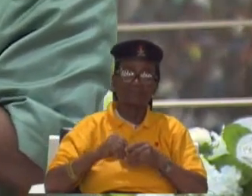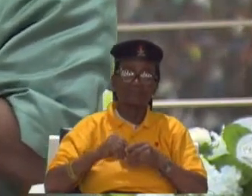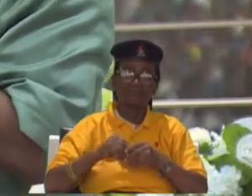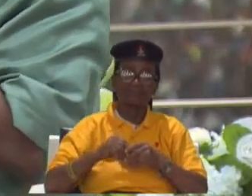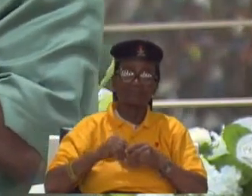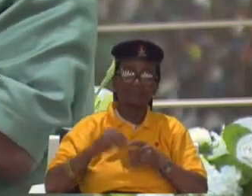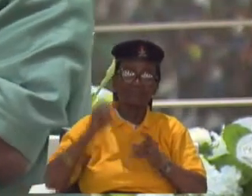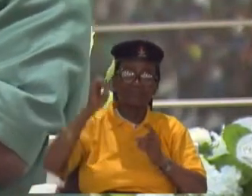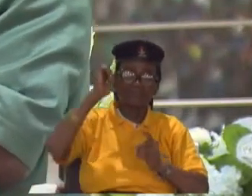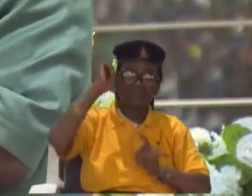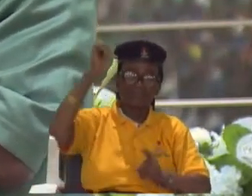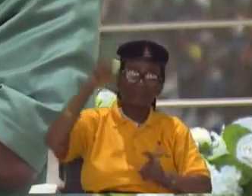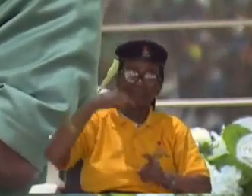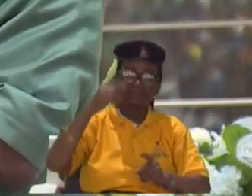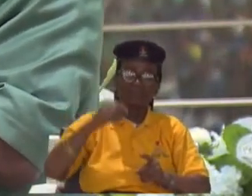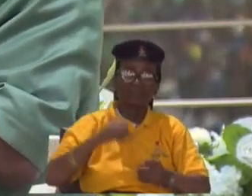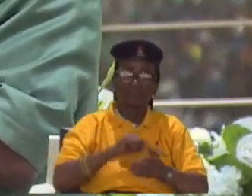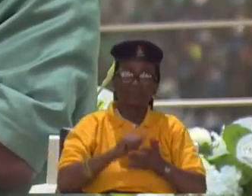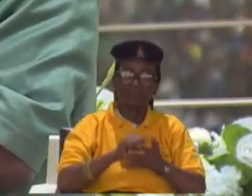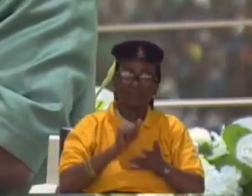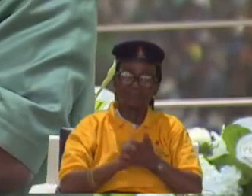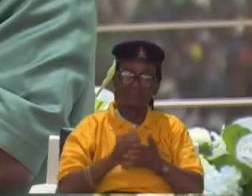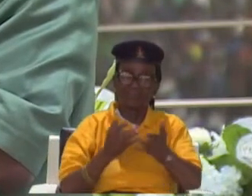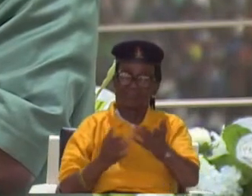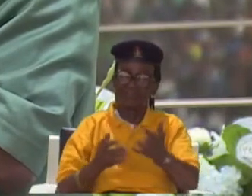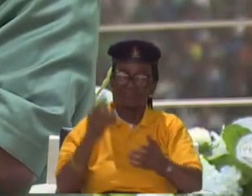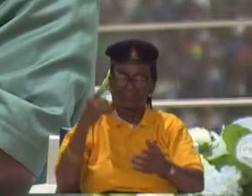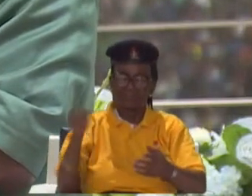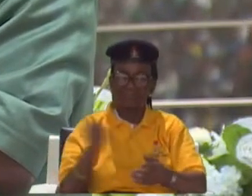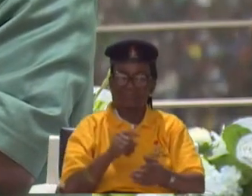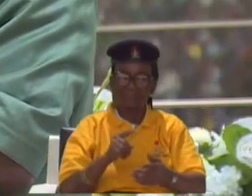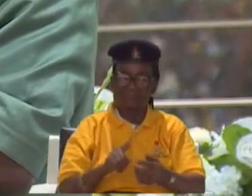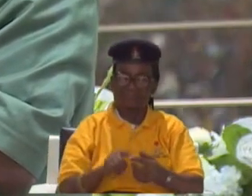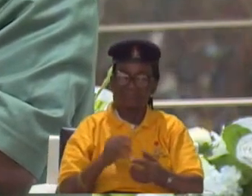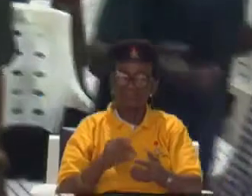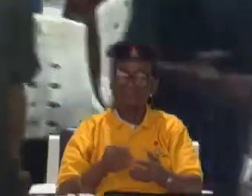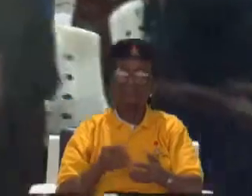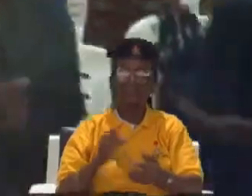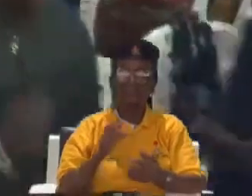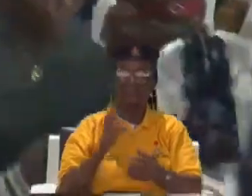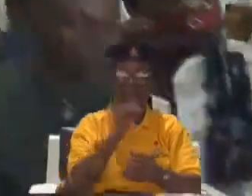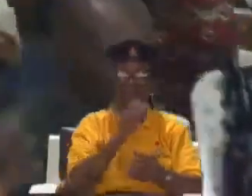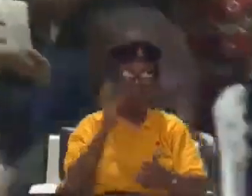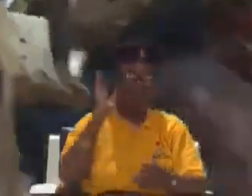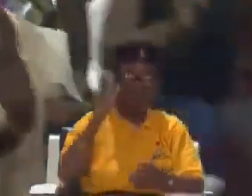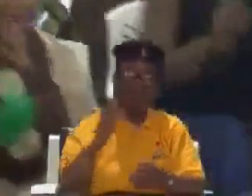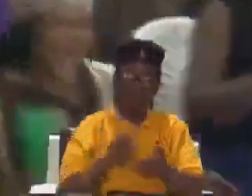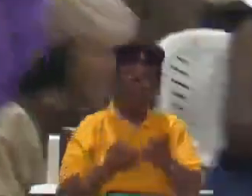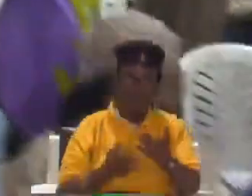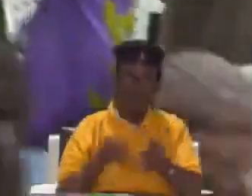He said, "Those who are waiting for you to weep, we wait forever."